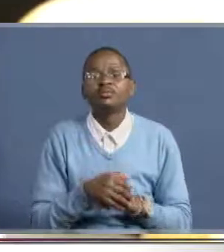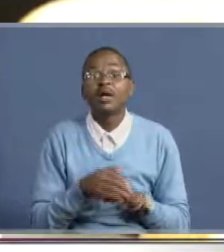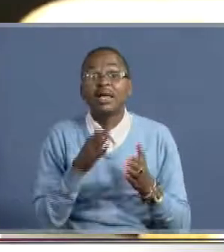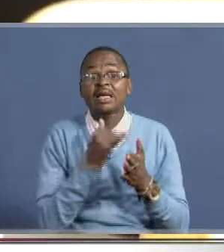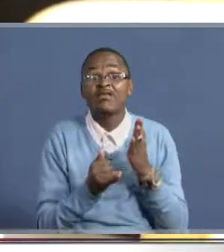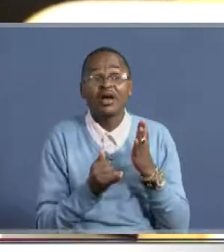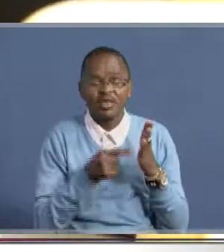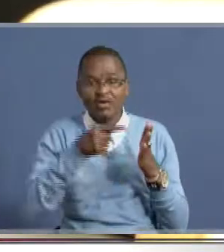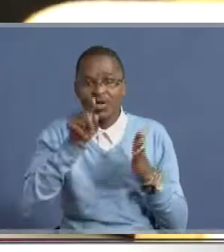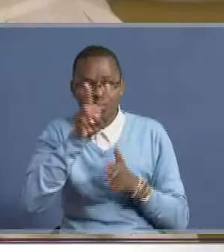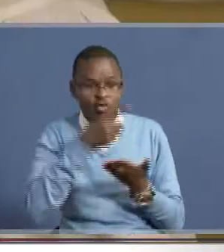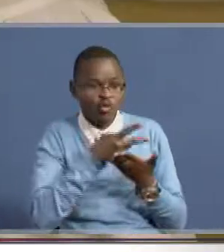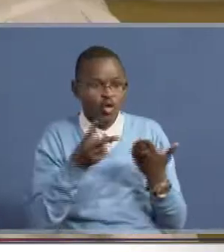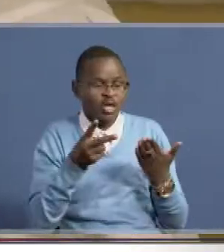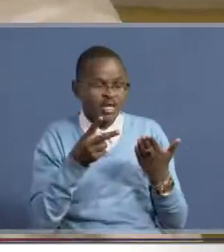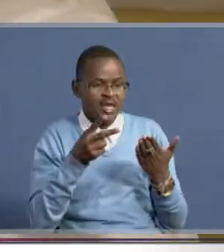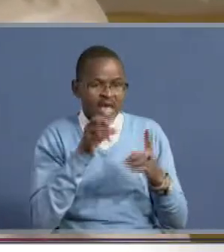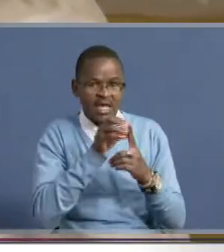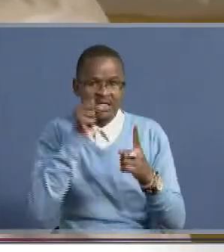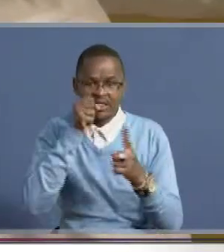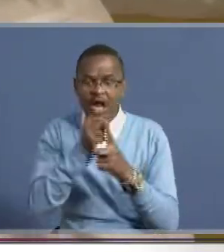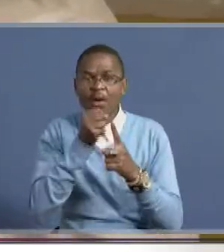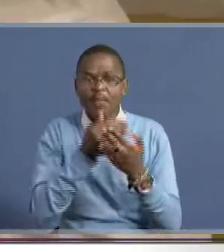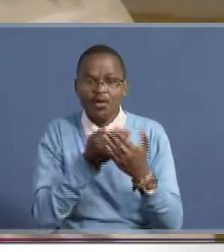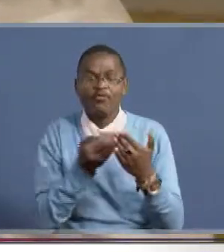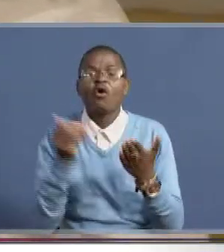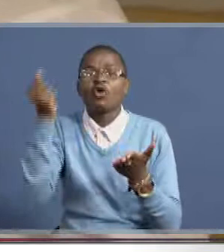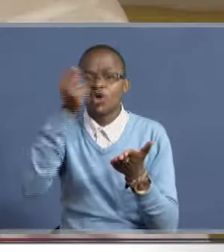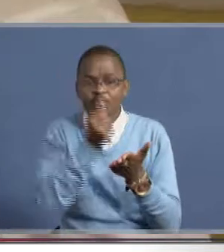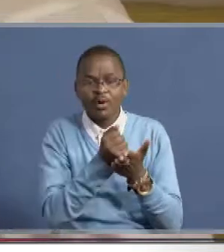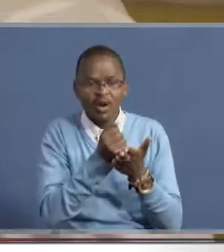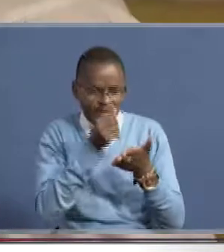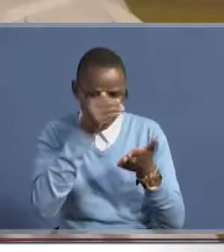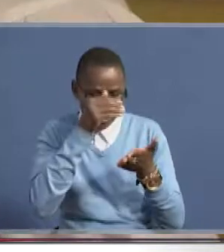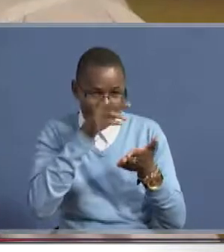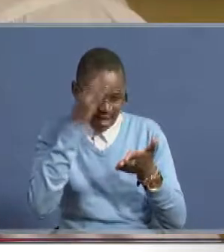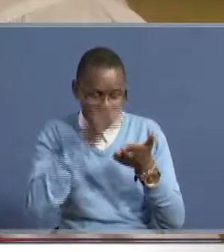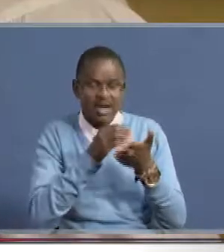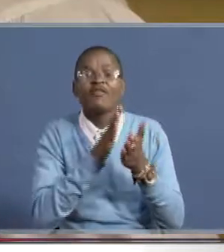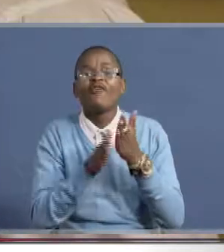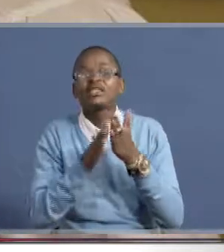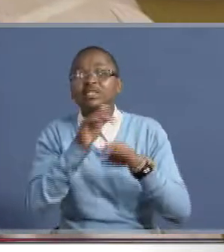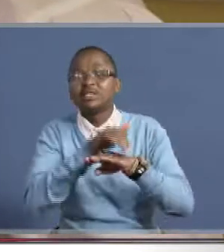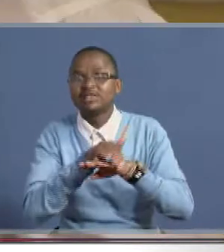In fact, they underwent a 2-week induction program before being deployed, and she is learning it quite fast.